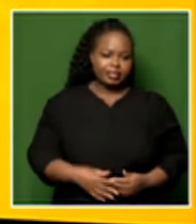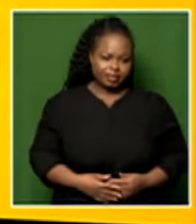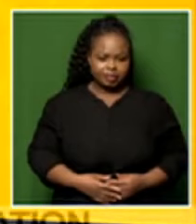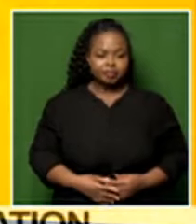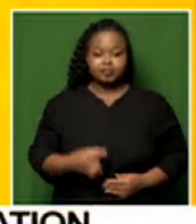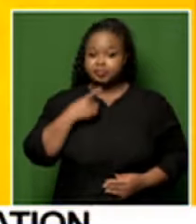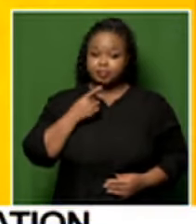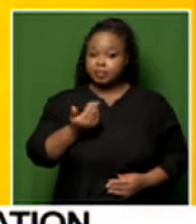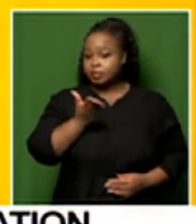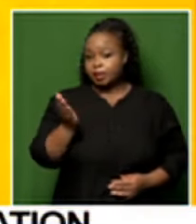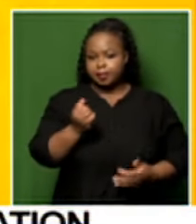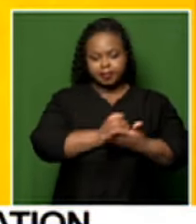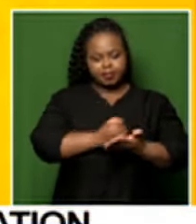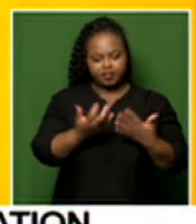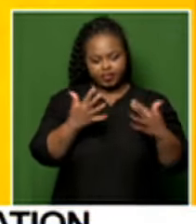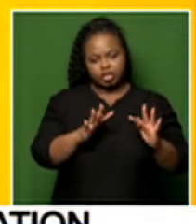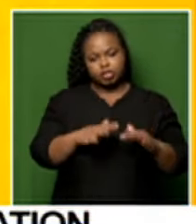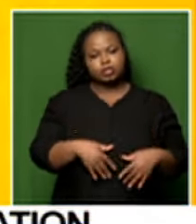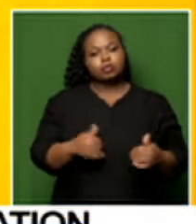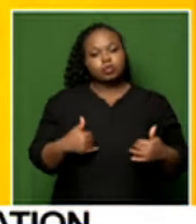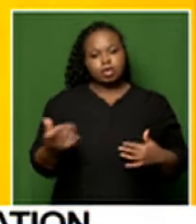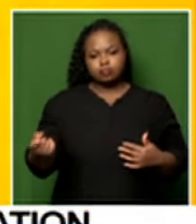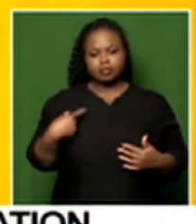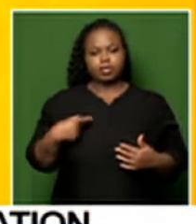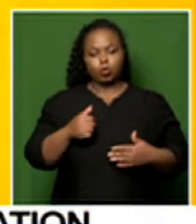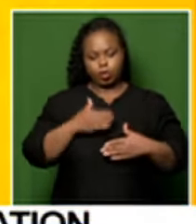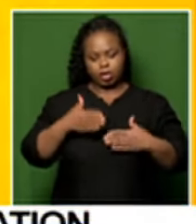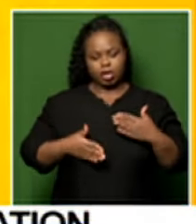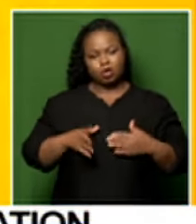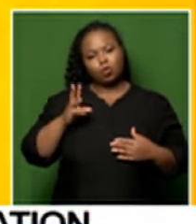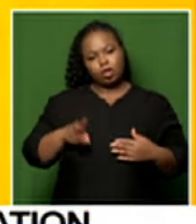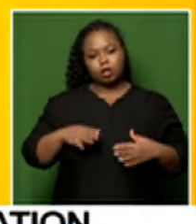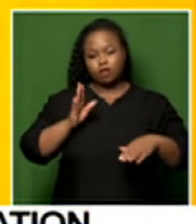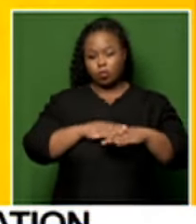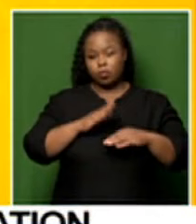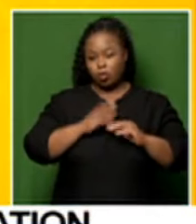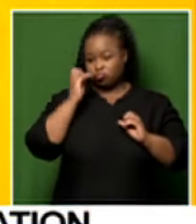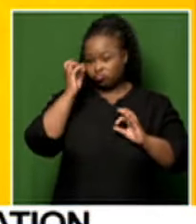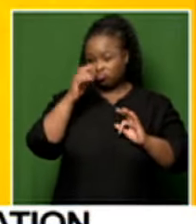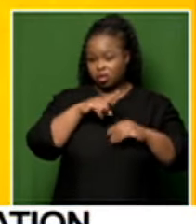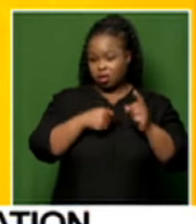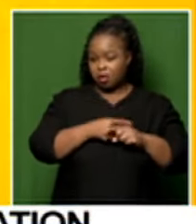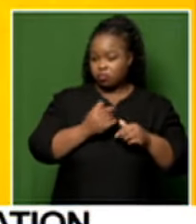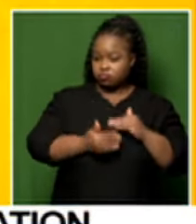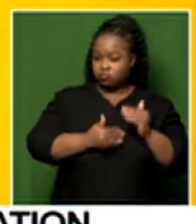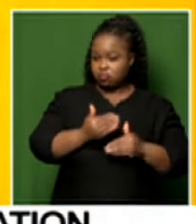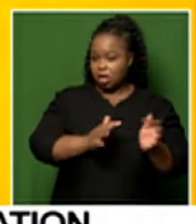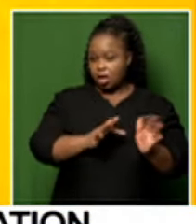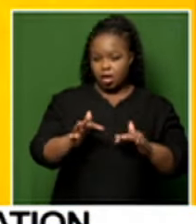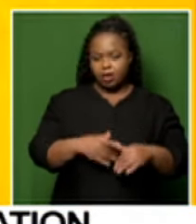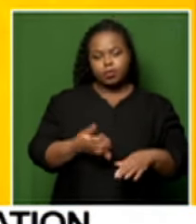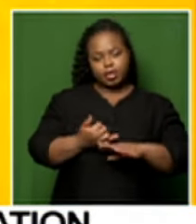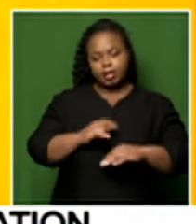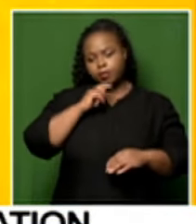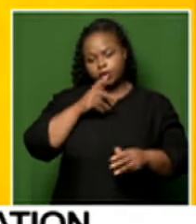says those who have registered will start getting messages this weekend on more information about the vaccination process. And Kize